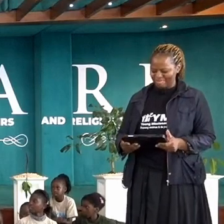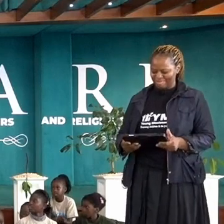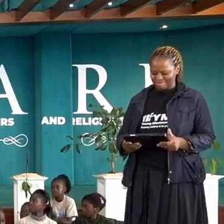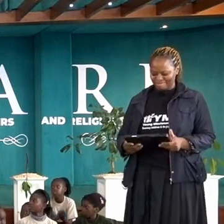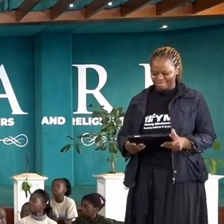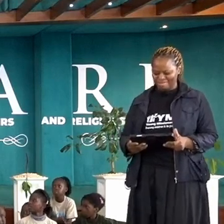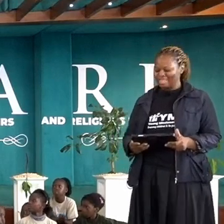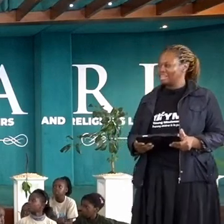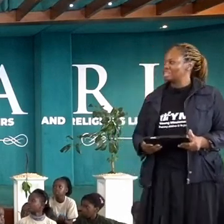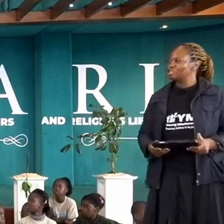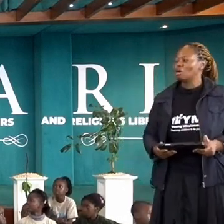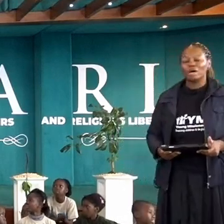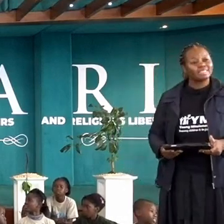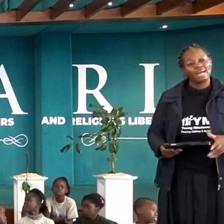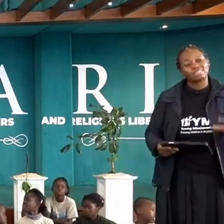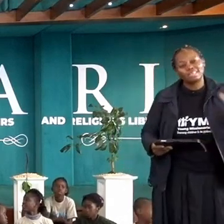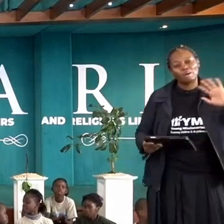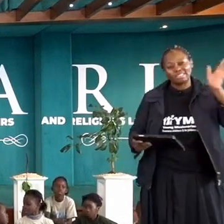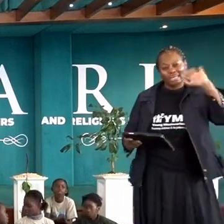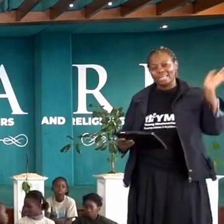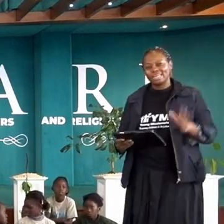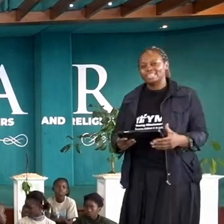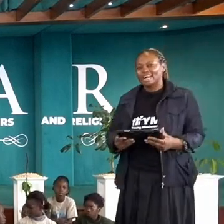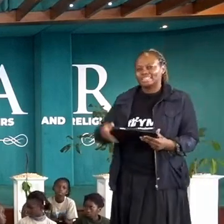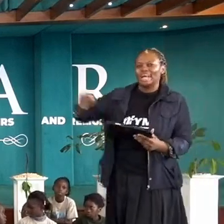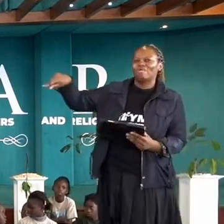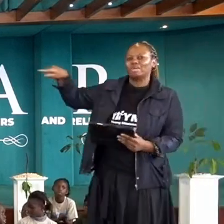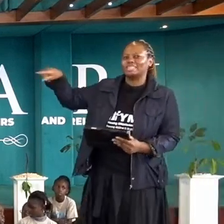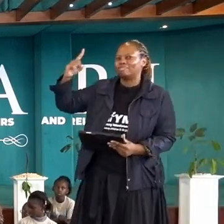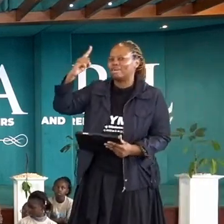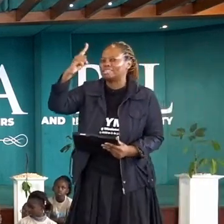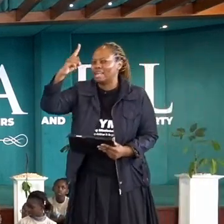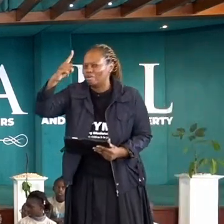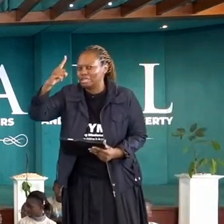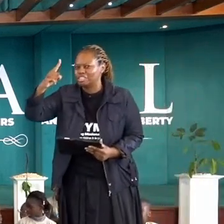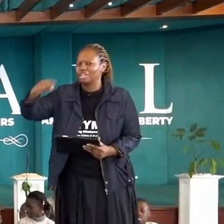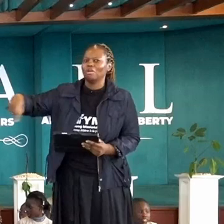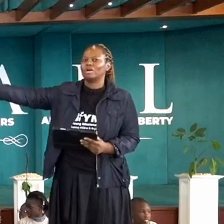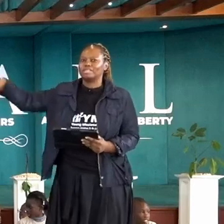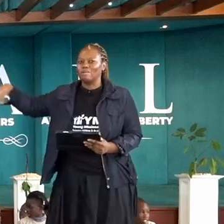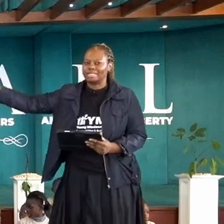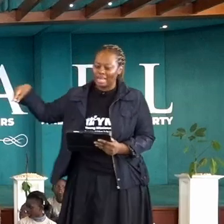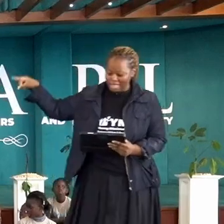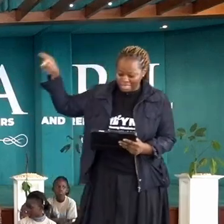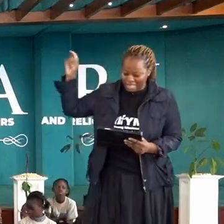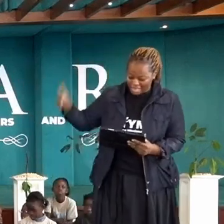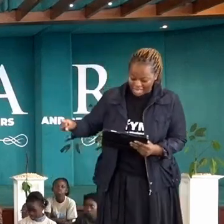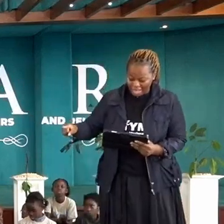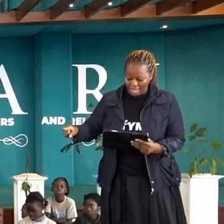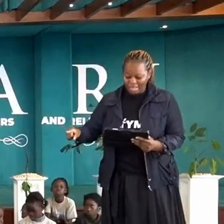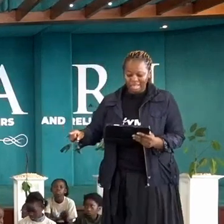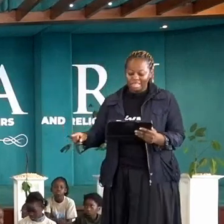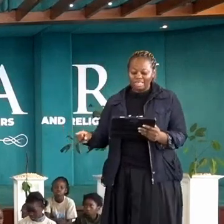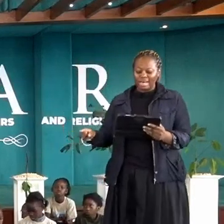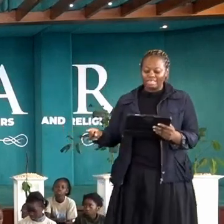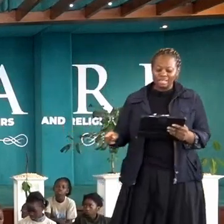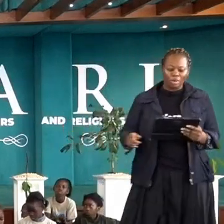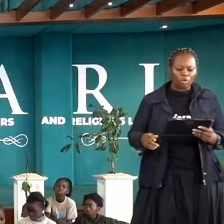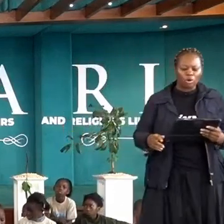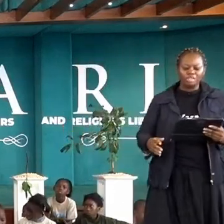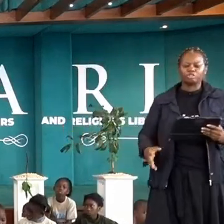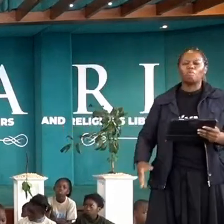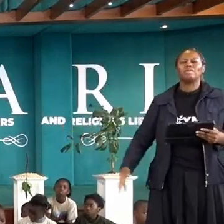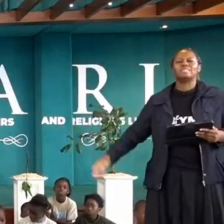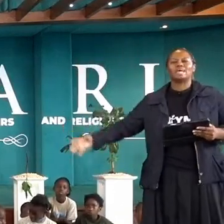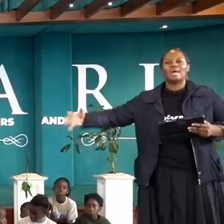nyasaye. So what just they were saying in that language, that first language, what they were telling each other is that